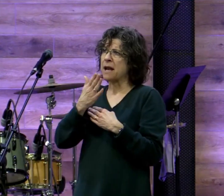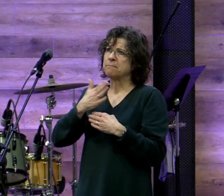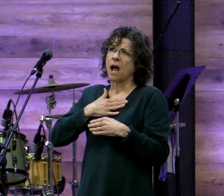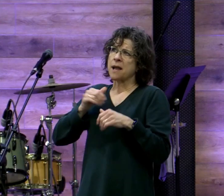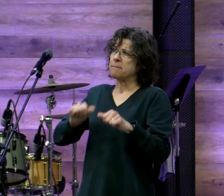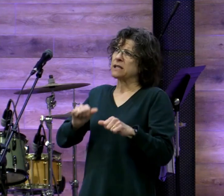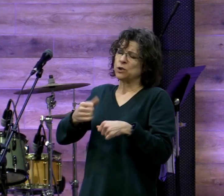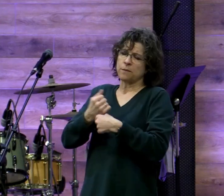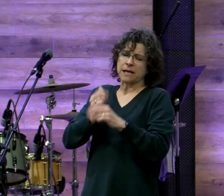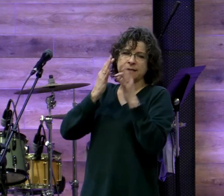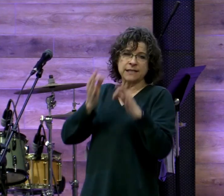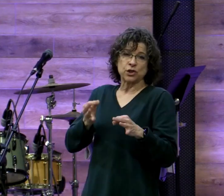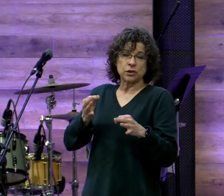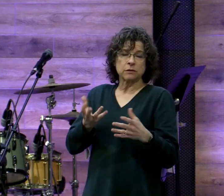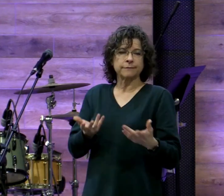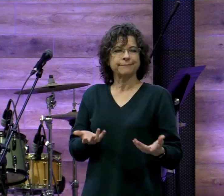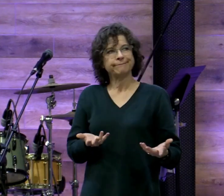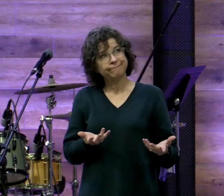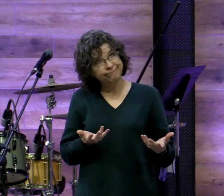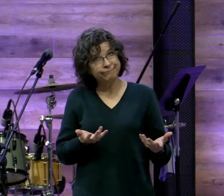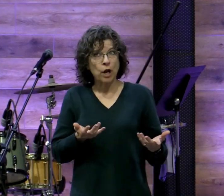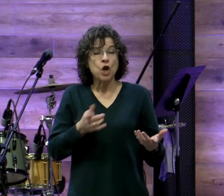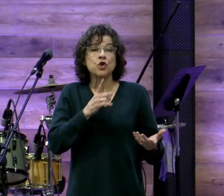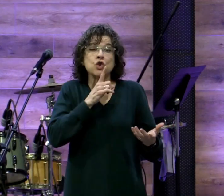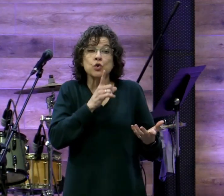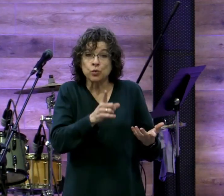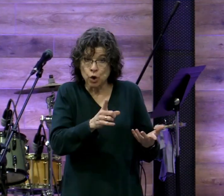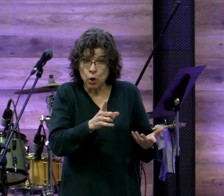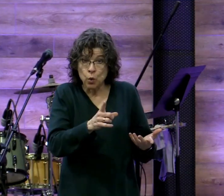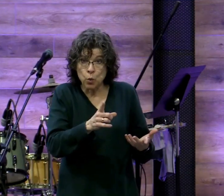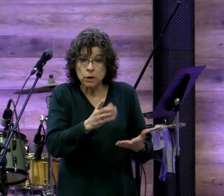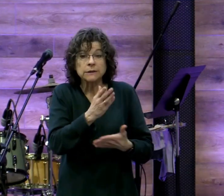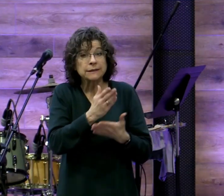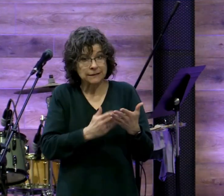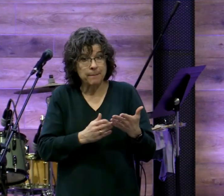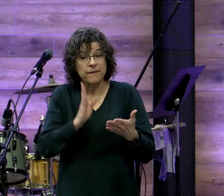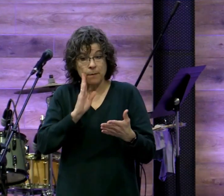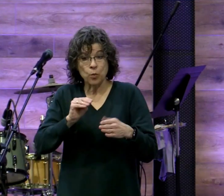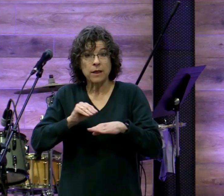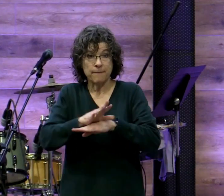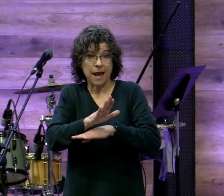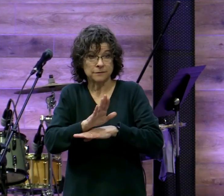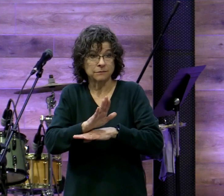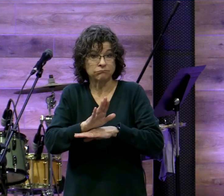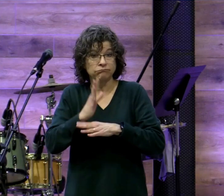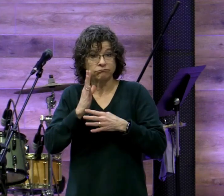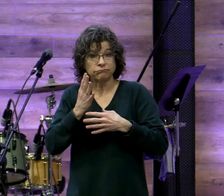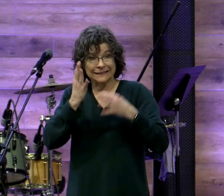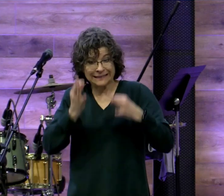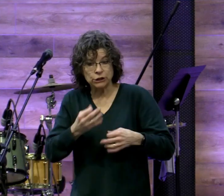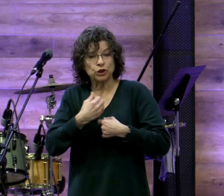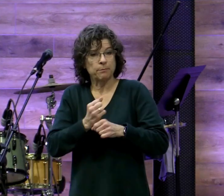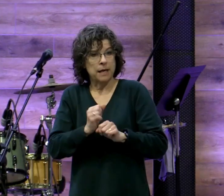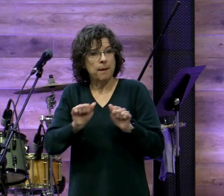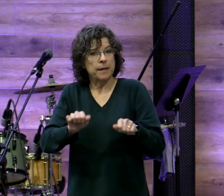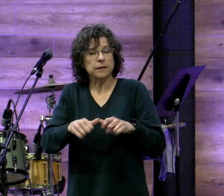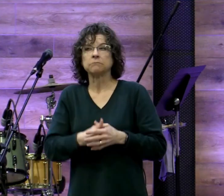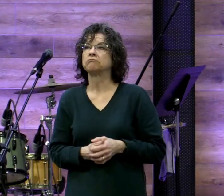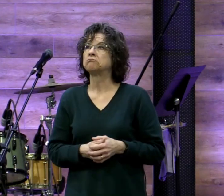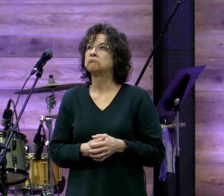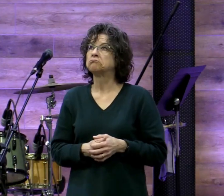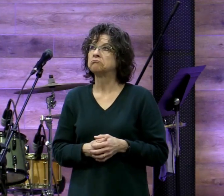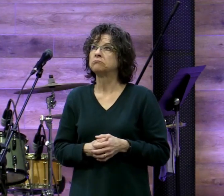to make decisions. That's true. Some of these things are far more devastating than others. Like, it's a lot more devastating for